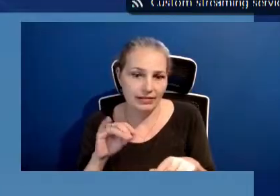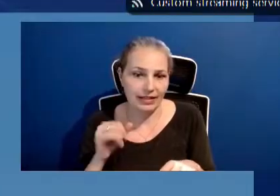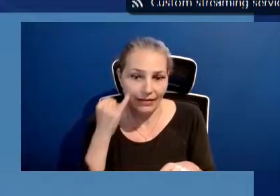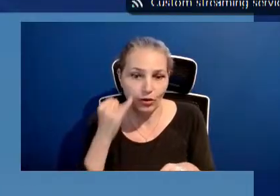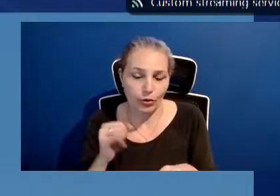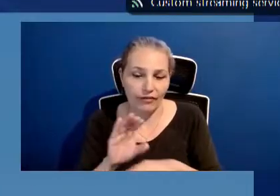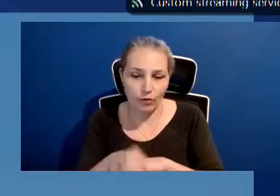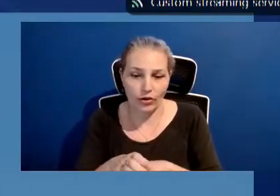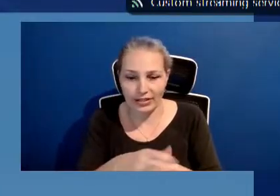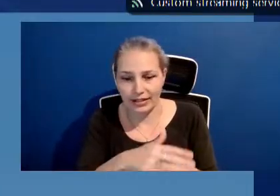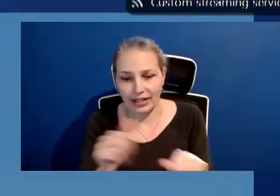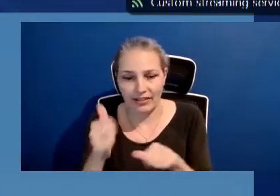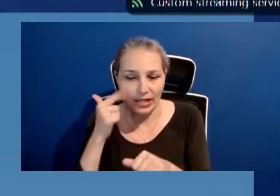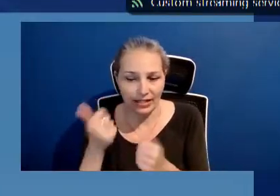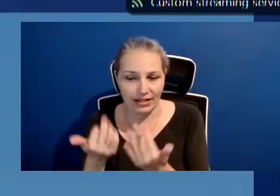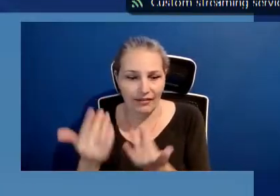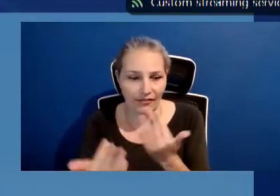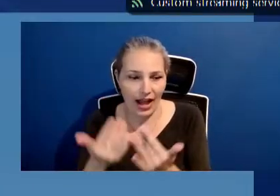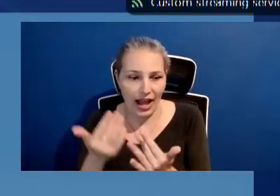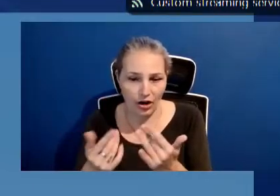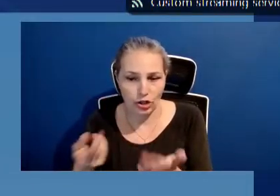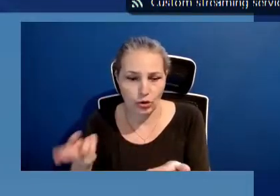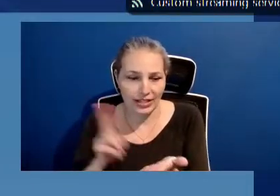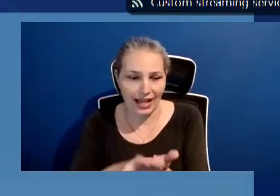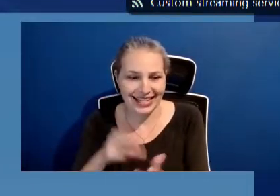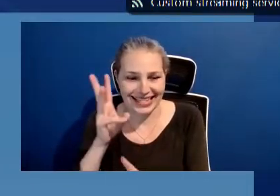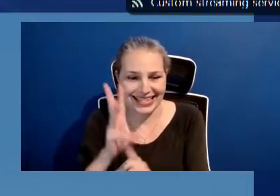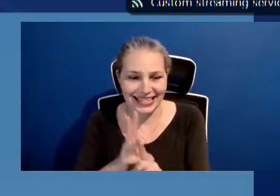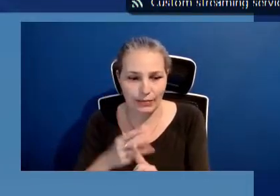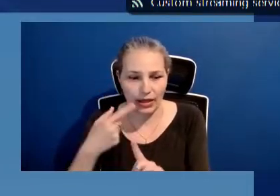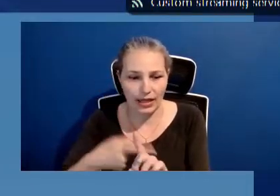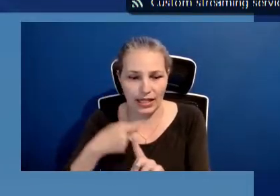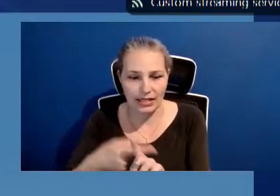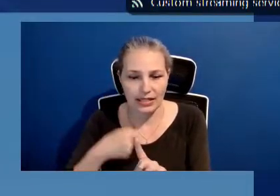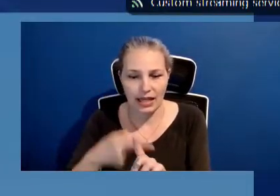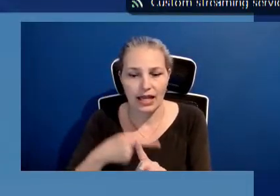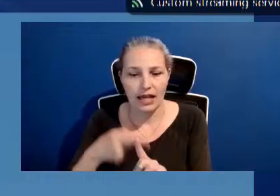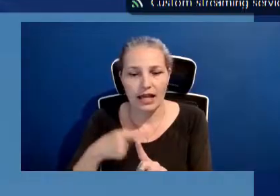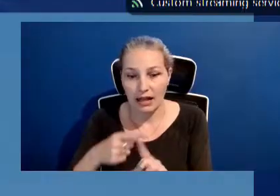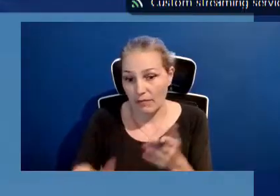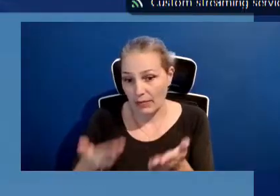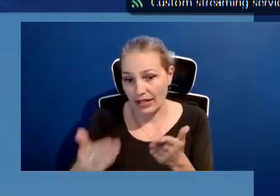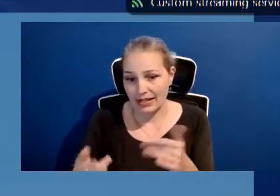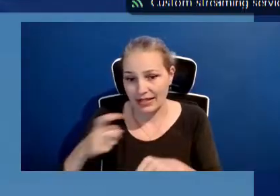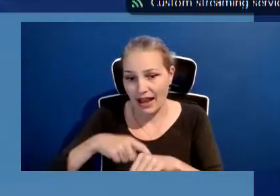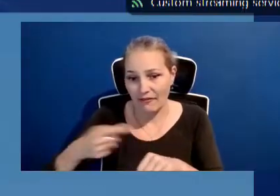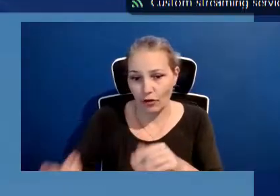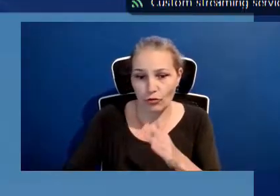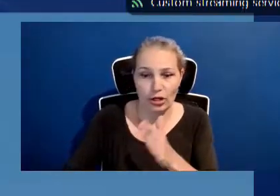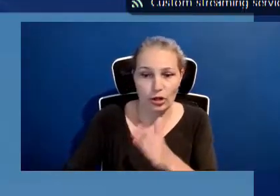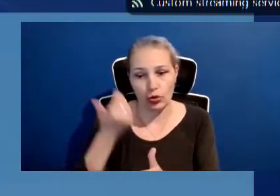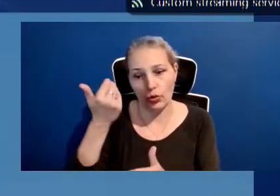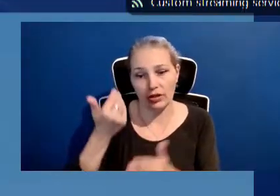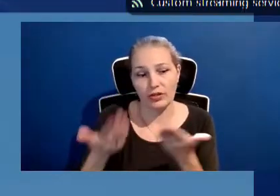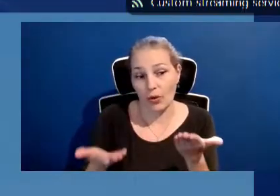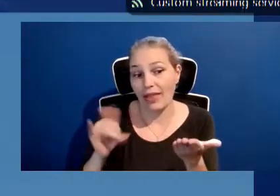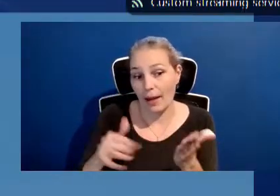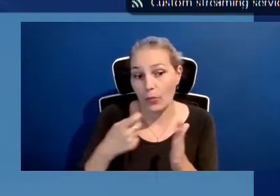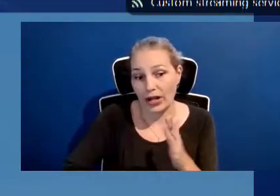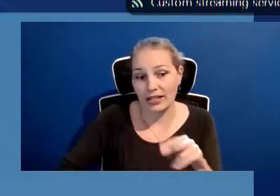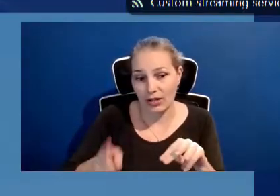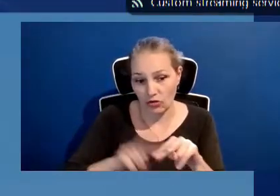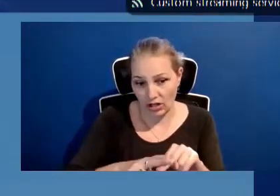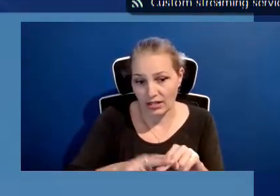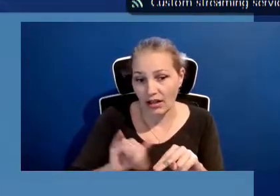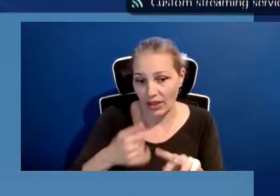on a rental will then have to align with the current price gouging protections. Now, here at DCBA, we accept